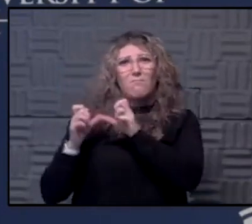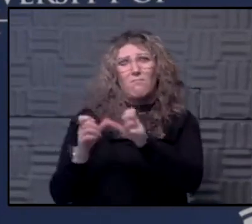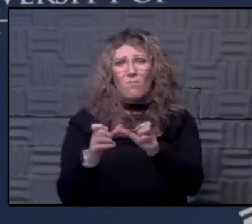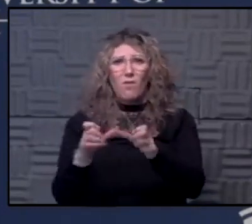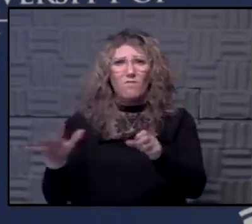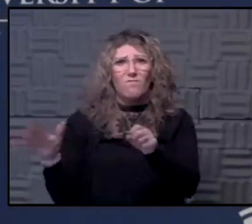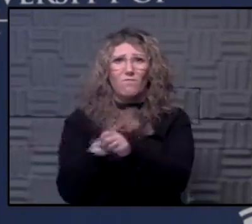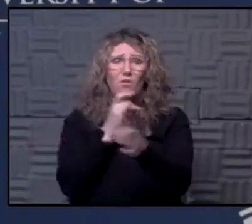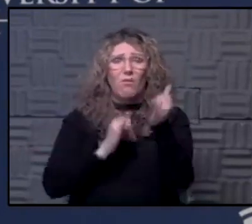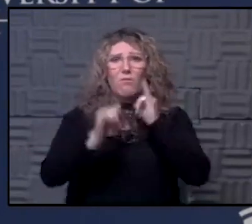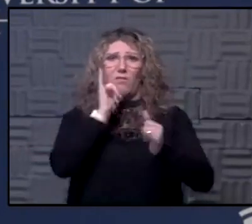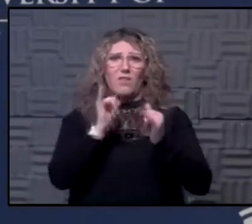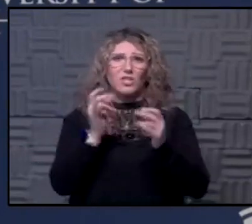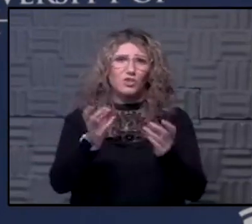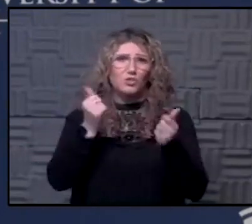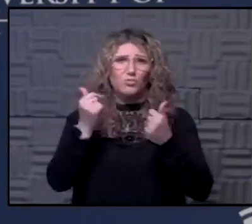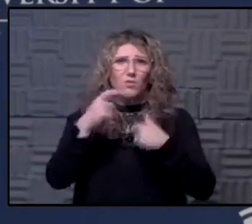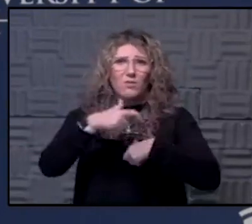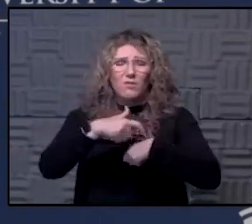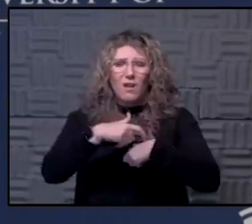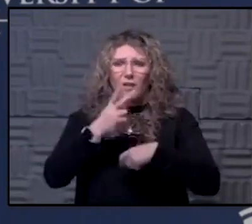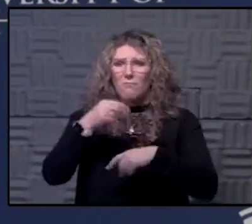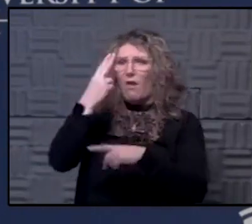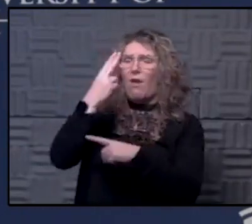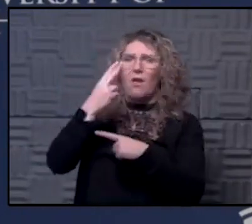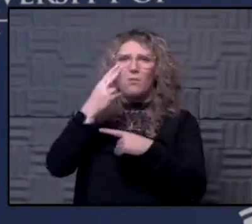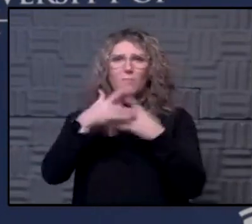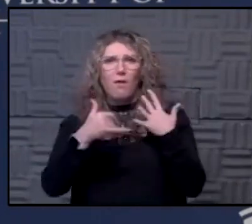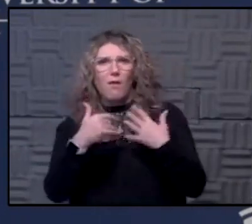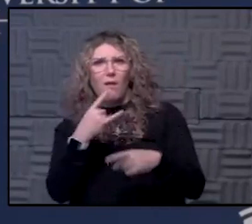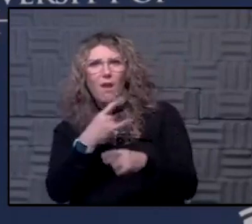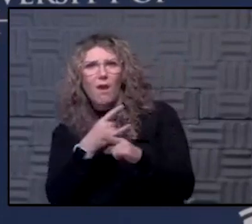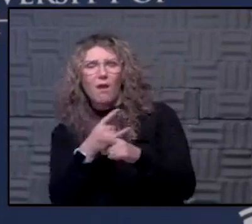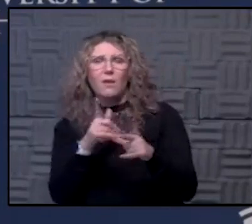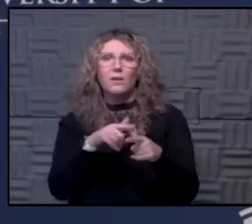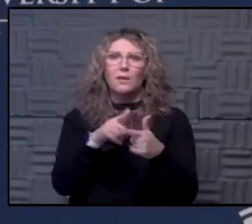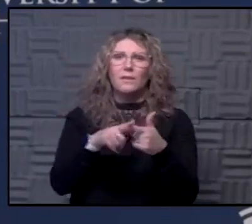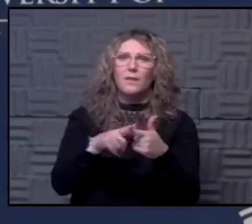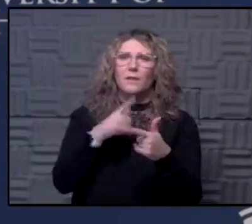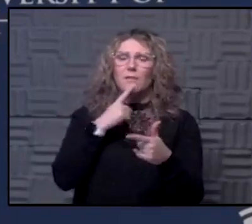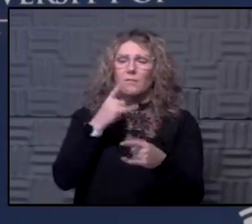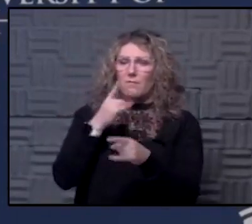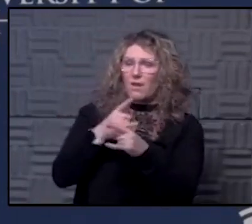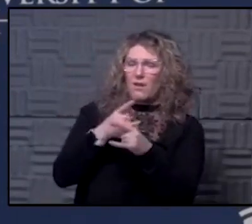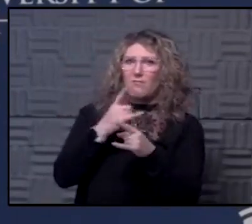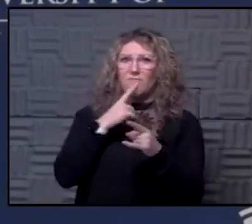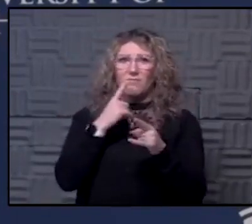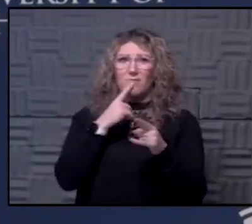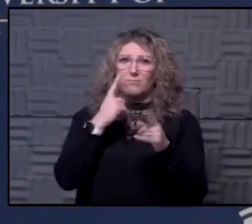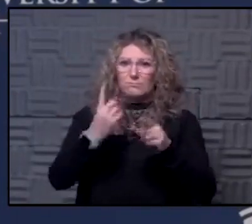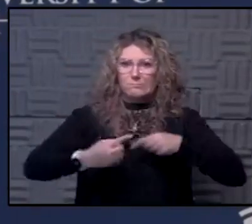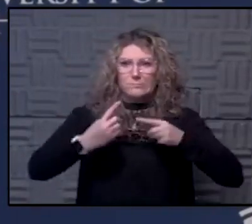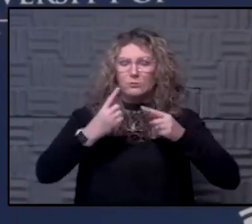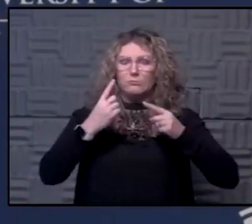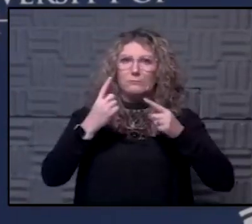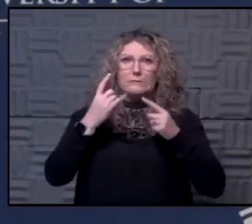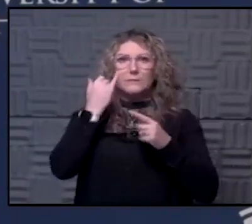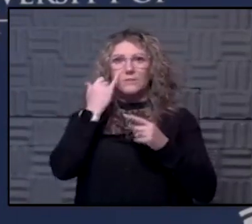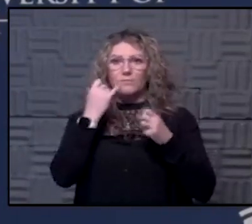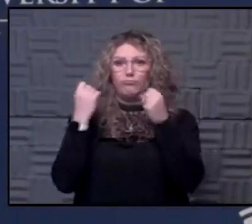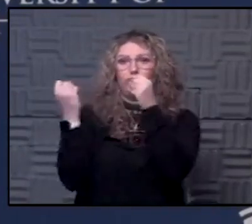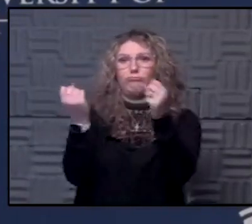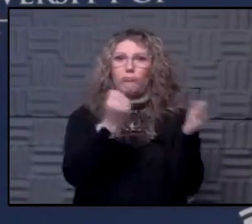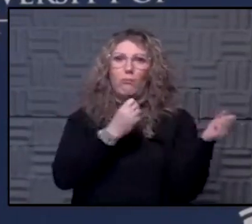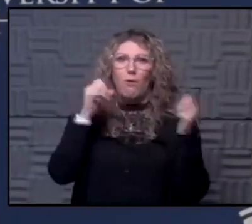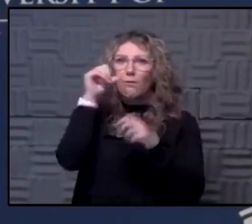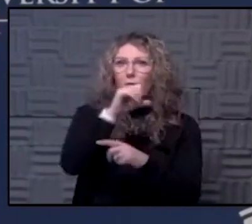high blood alcohol content. Obviously, you're then at risk of getting into alcohol-related trouble if you're driving or having other instances. So it's not only